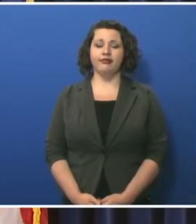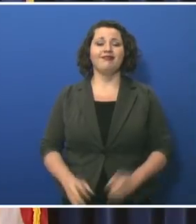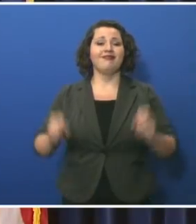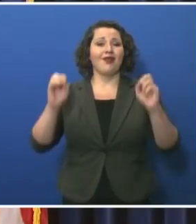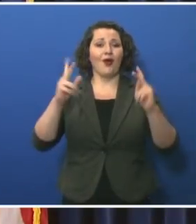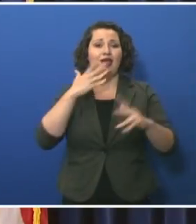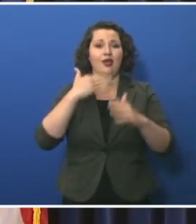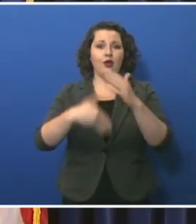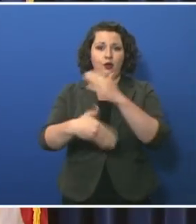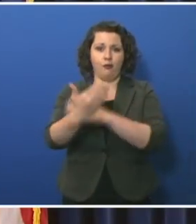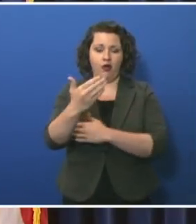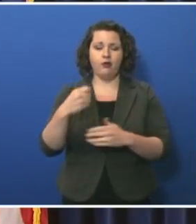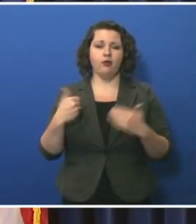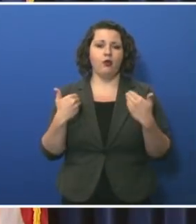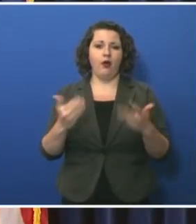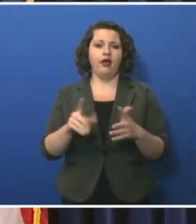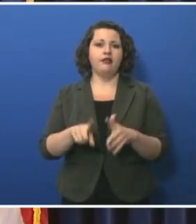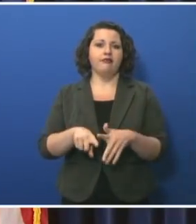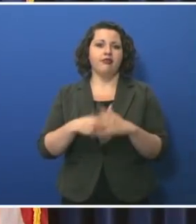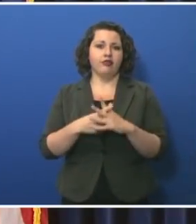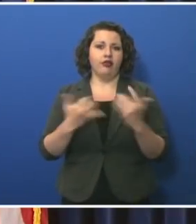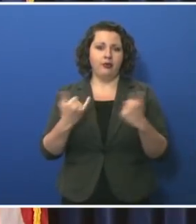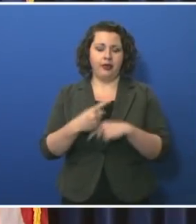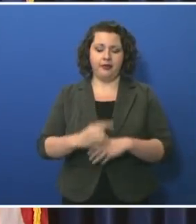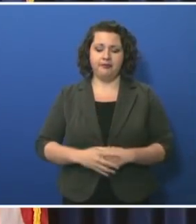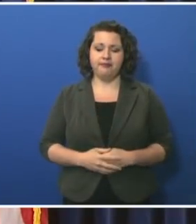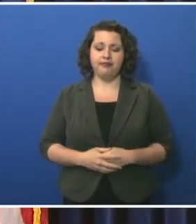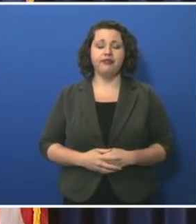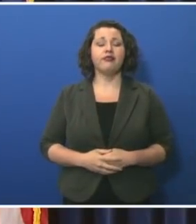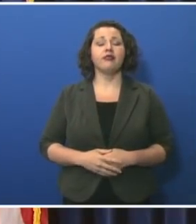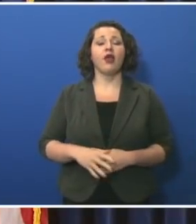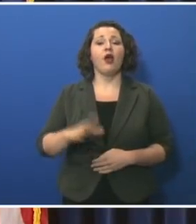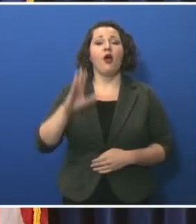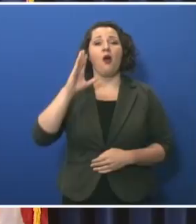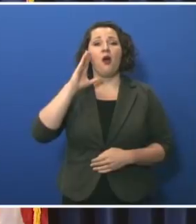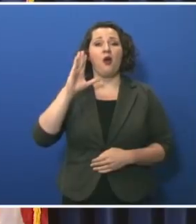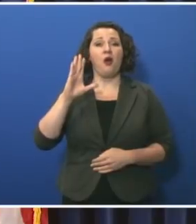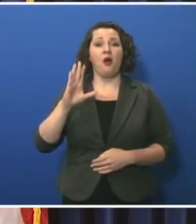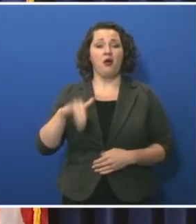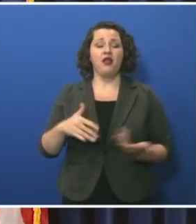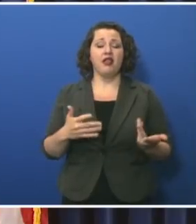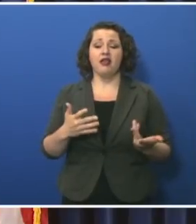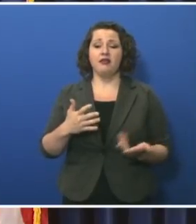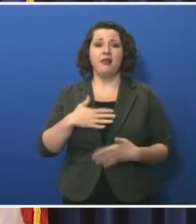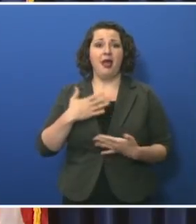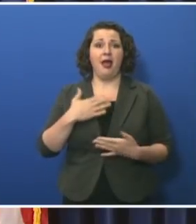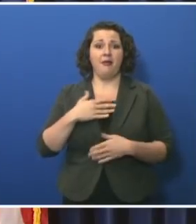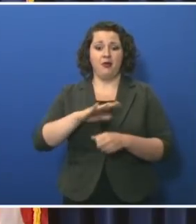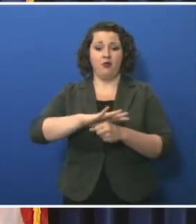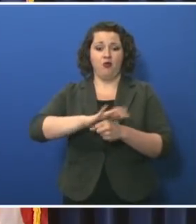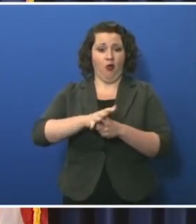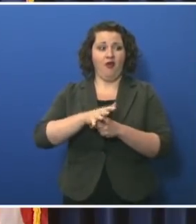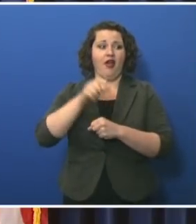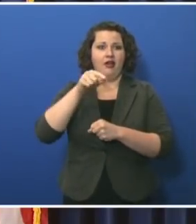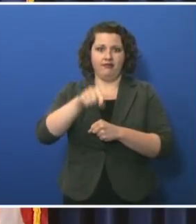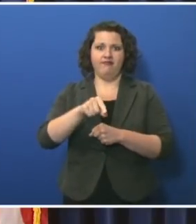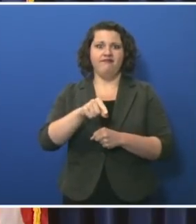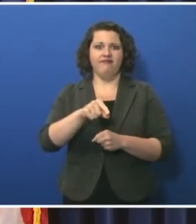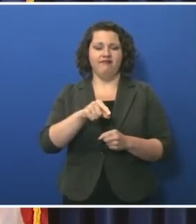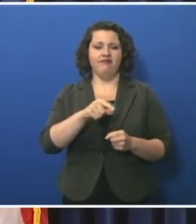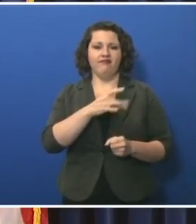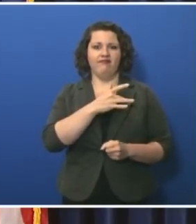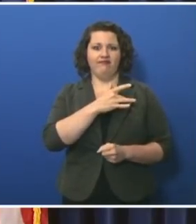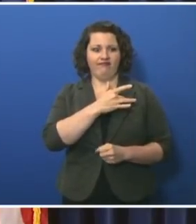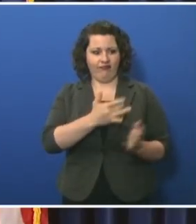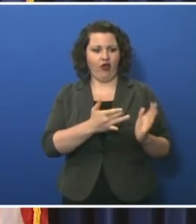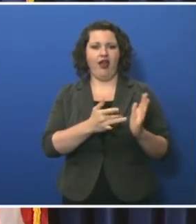Okay, well, good morning, and we'll go ahead and get started. You know, I'm happy to say that Iowa's COVID cases continue to trend in the right